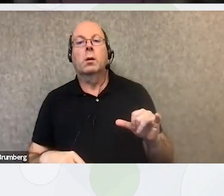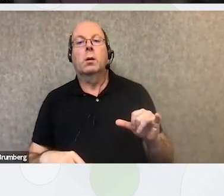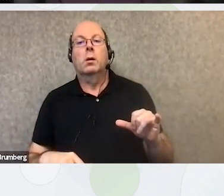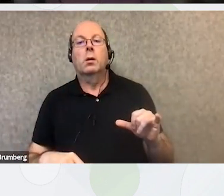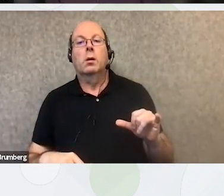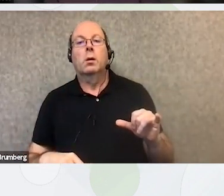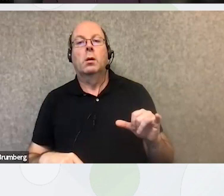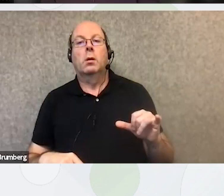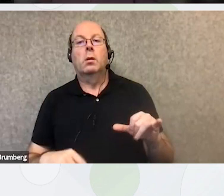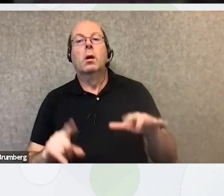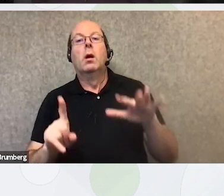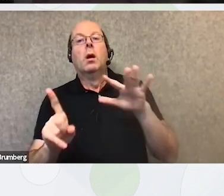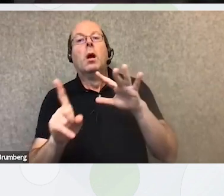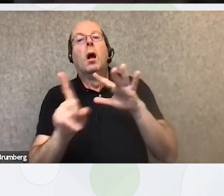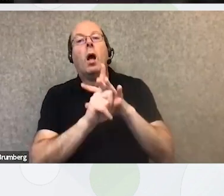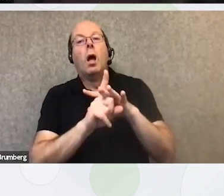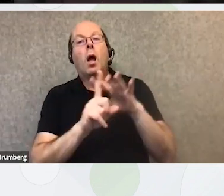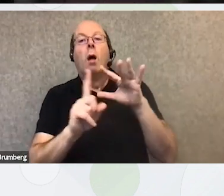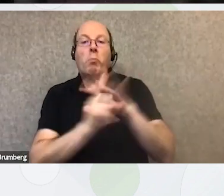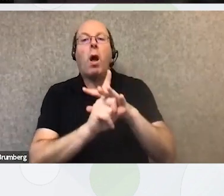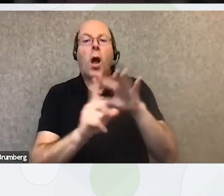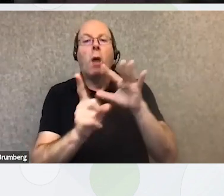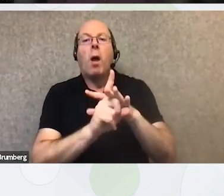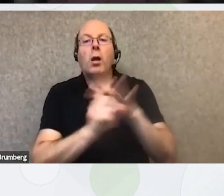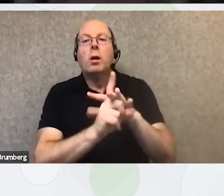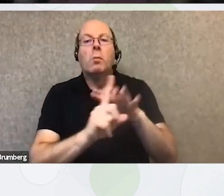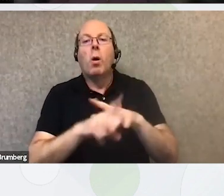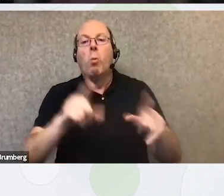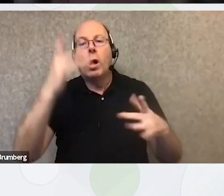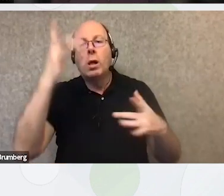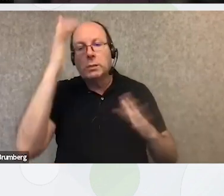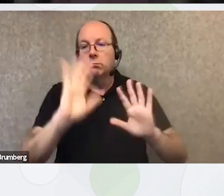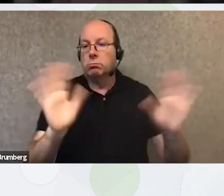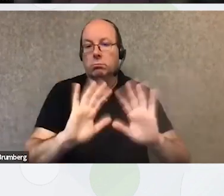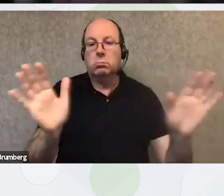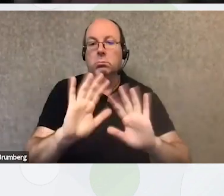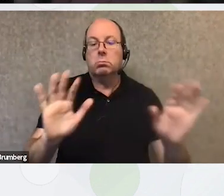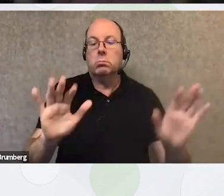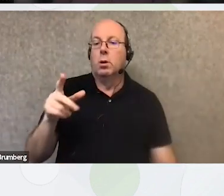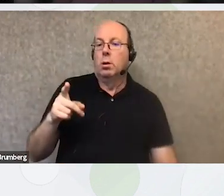focusing on vaccinations with all of the updates that we have had in the last few weeks.